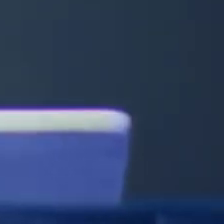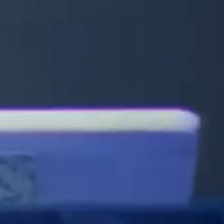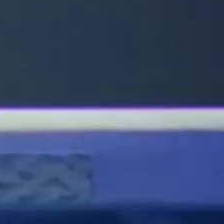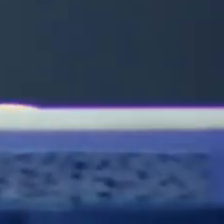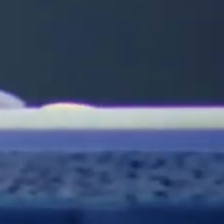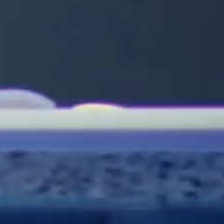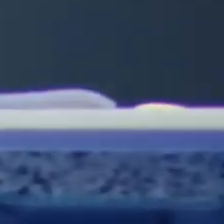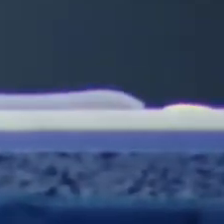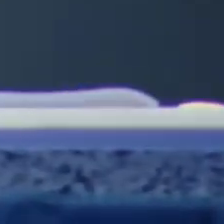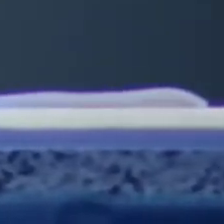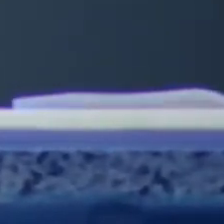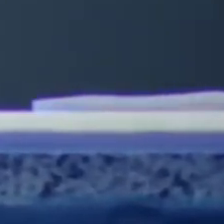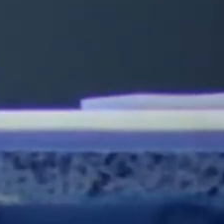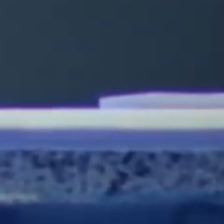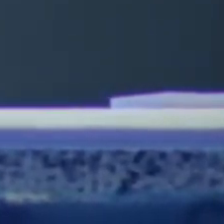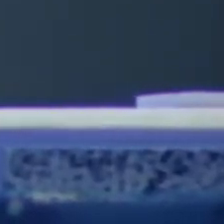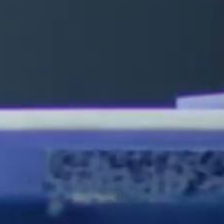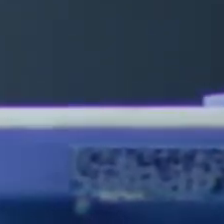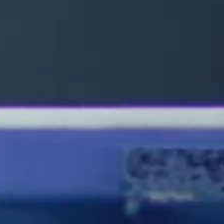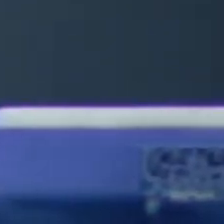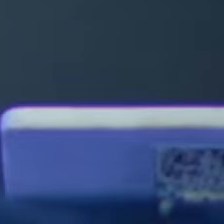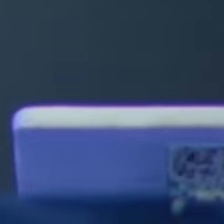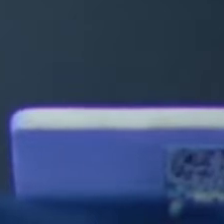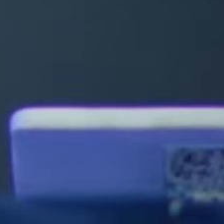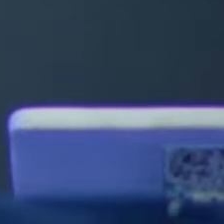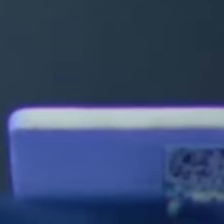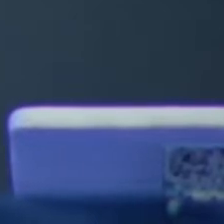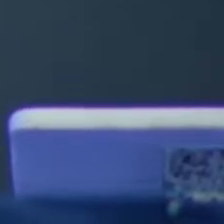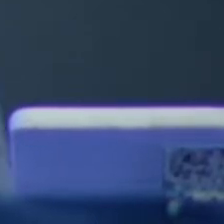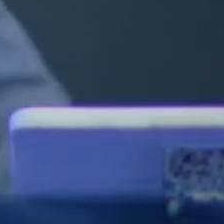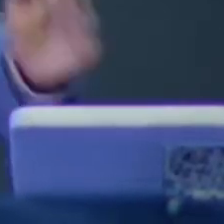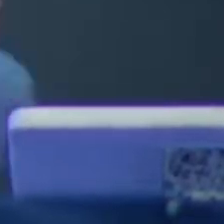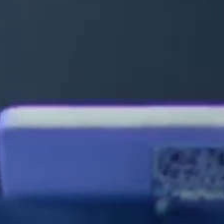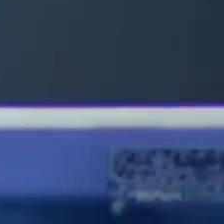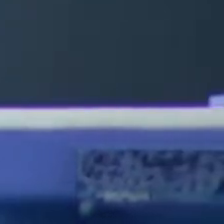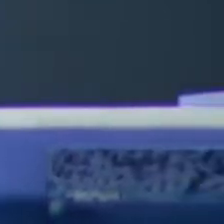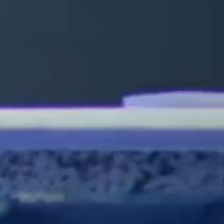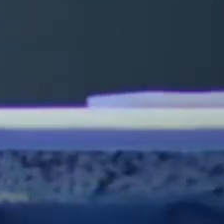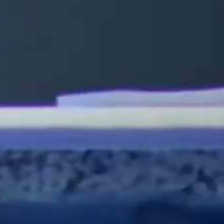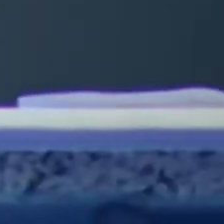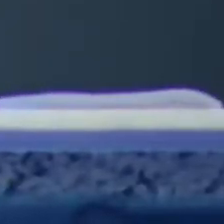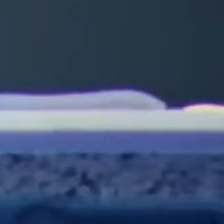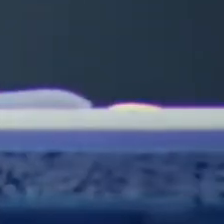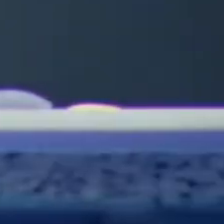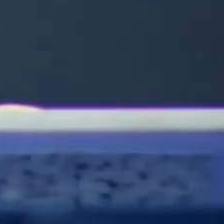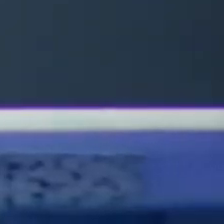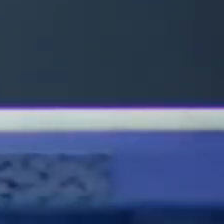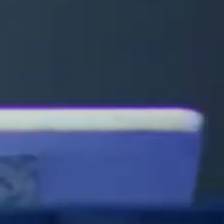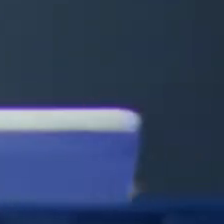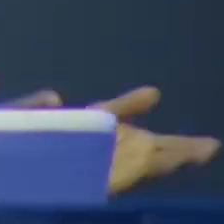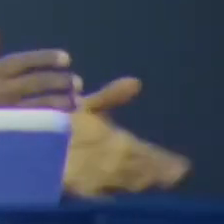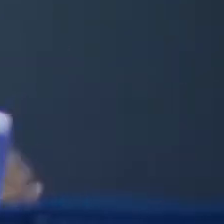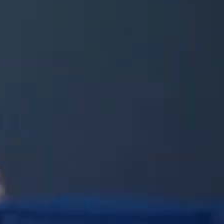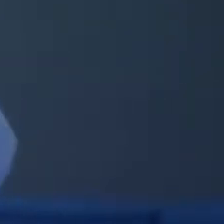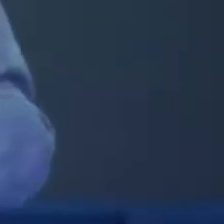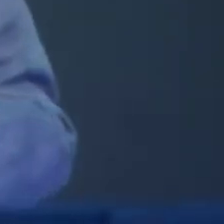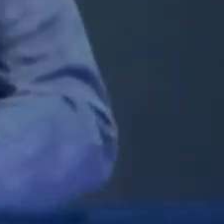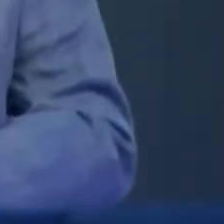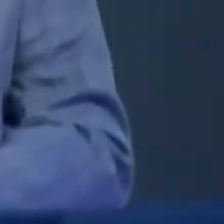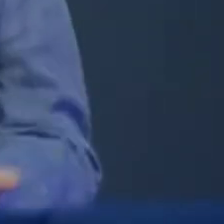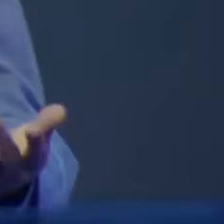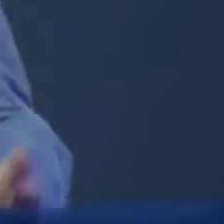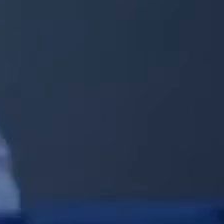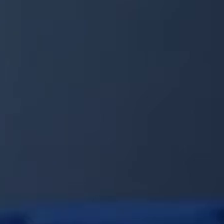dominion upon the man and upon the woman let me read it to you when looking at genesis chapter